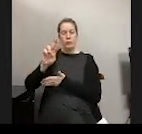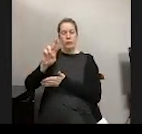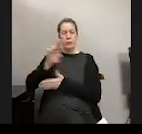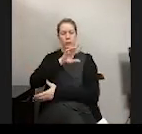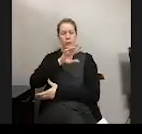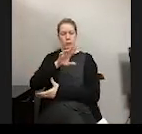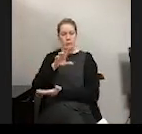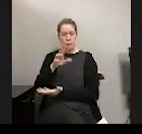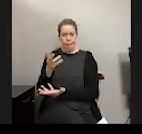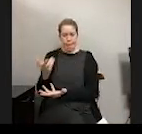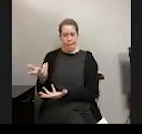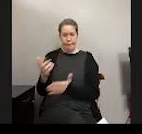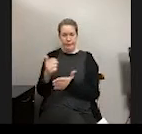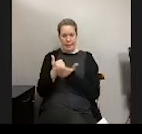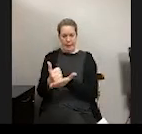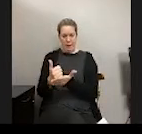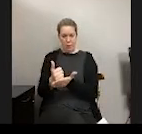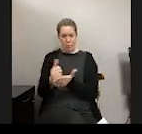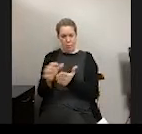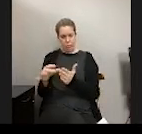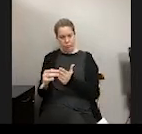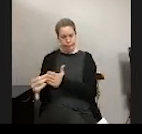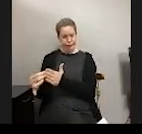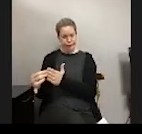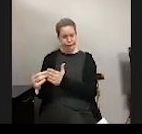Artworks' framework and ways in moving forward?